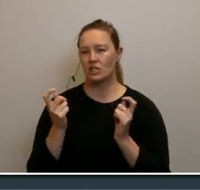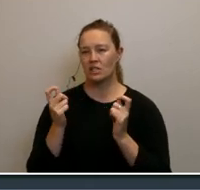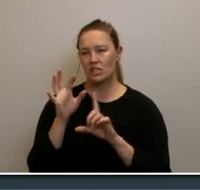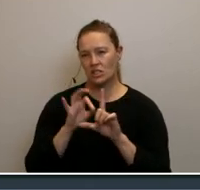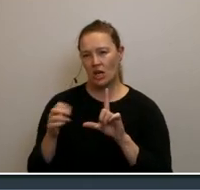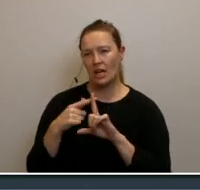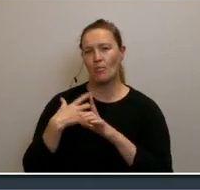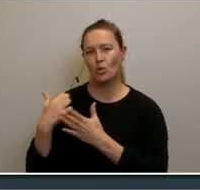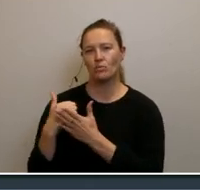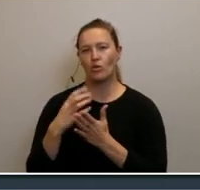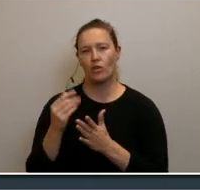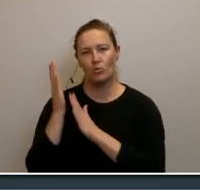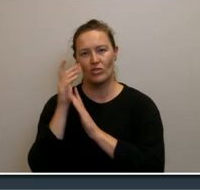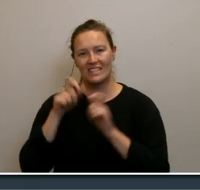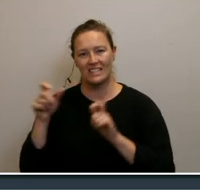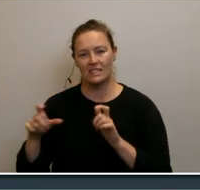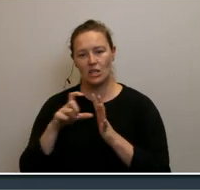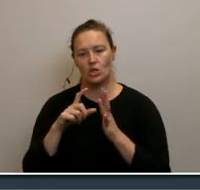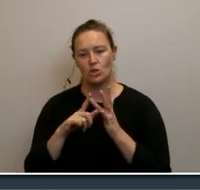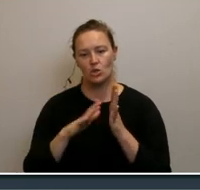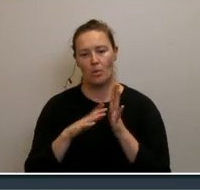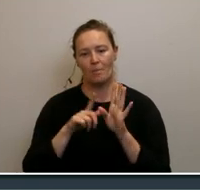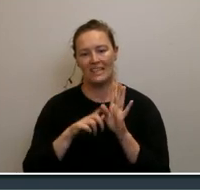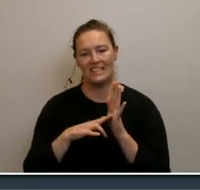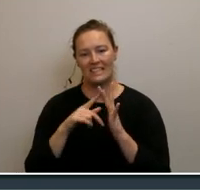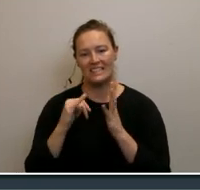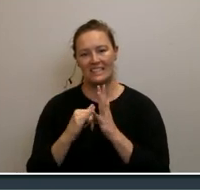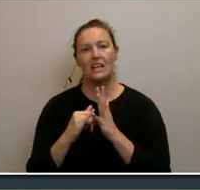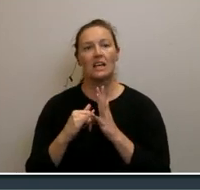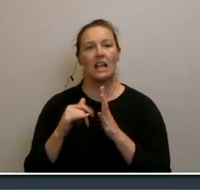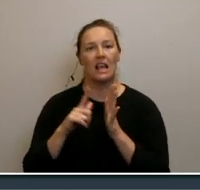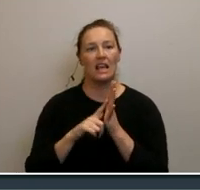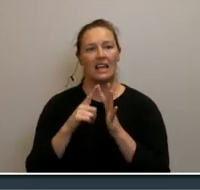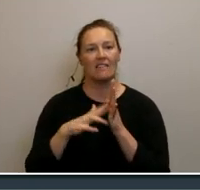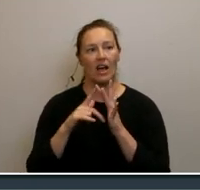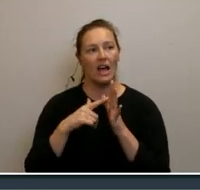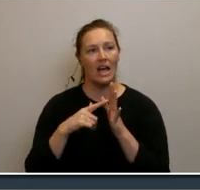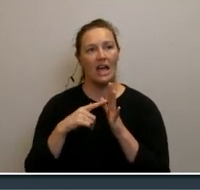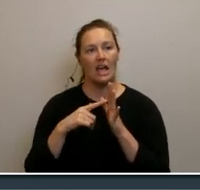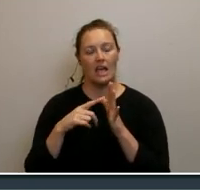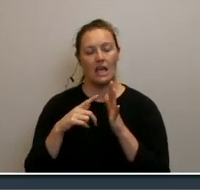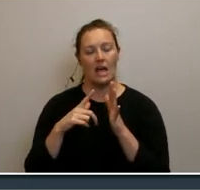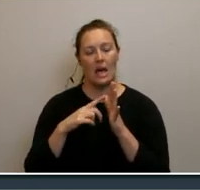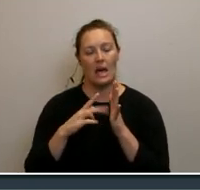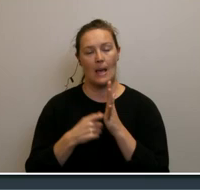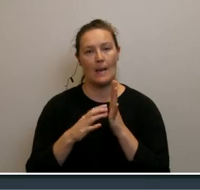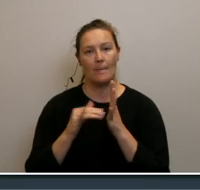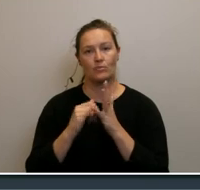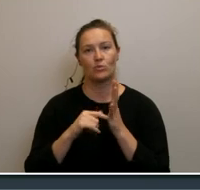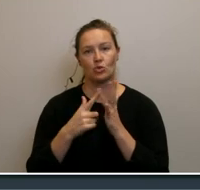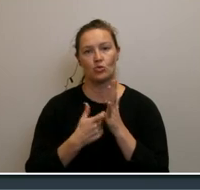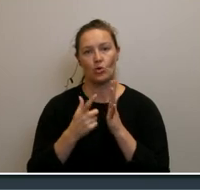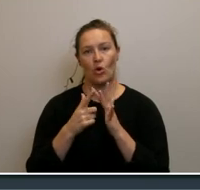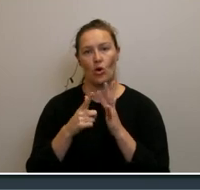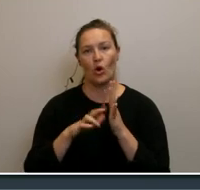residents. Dominus, Levi Armstrong, has clearly demonstrated the impact people-focused projects can have with